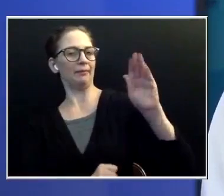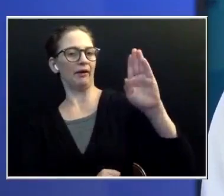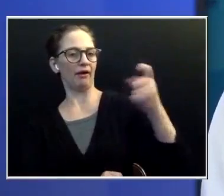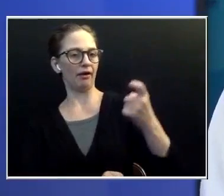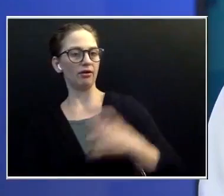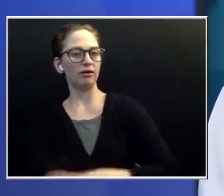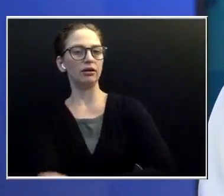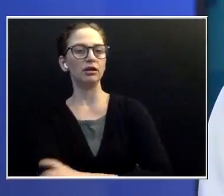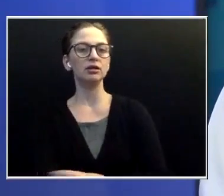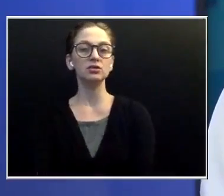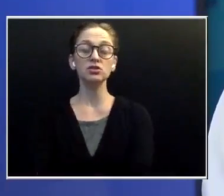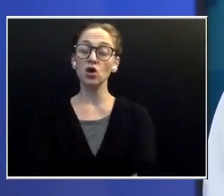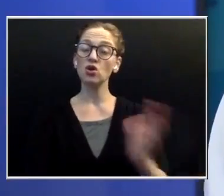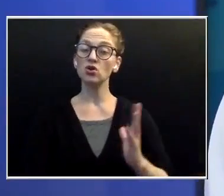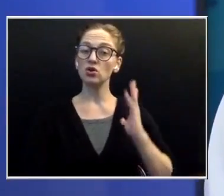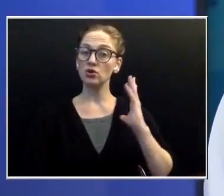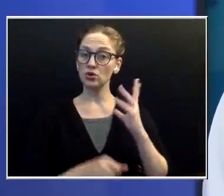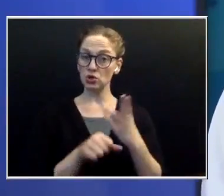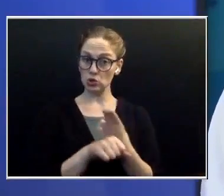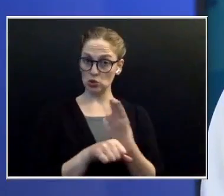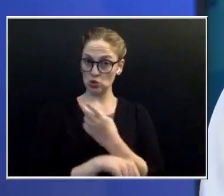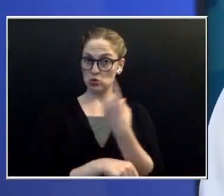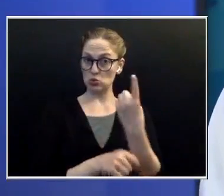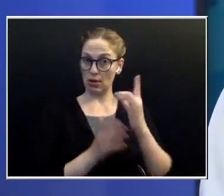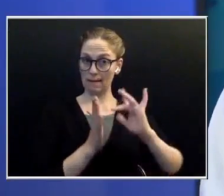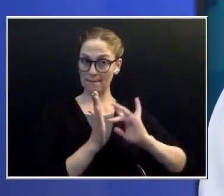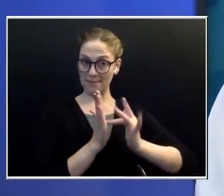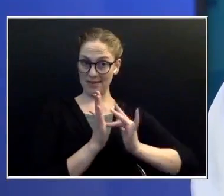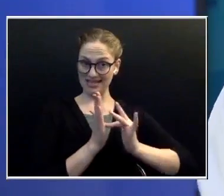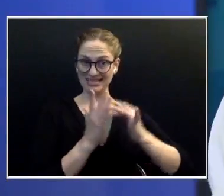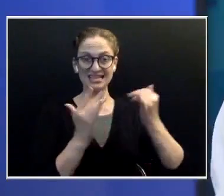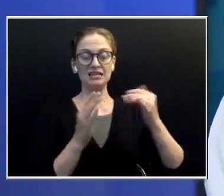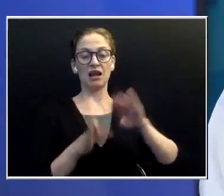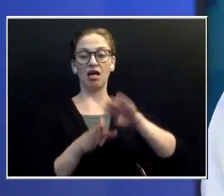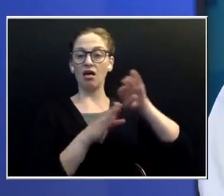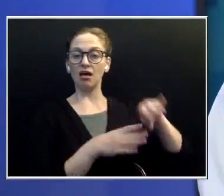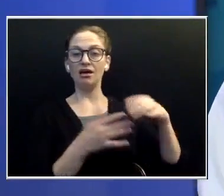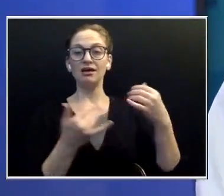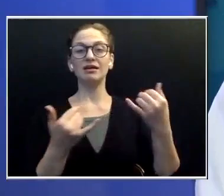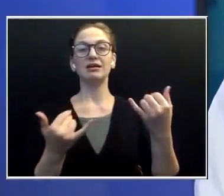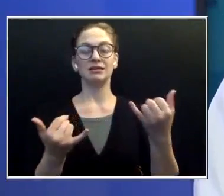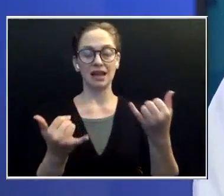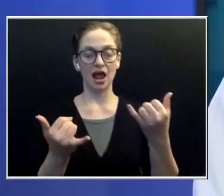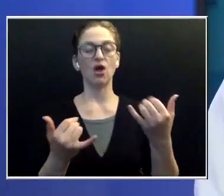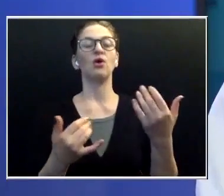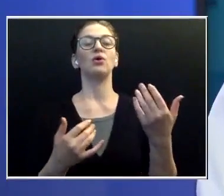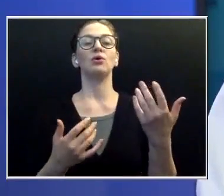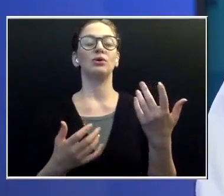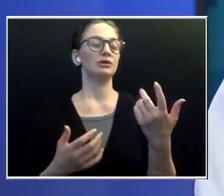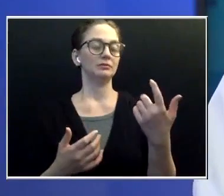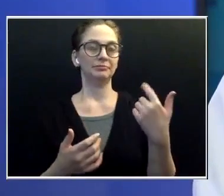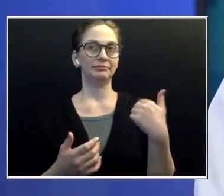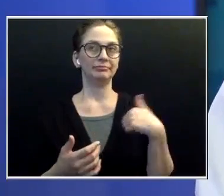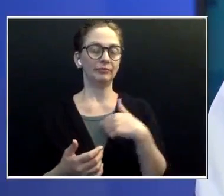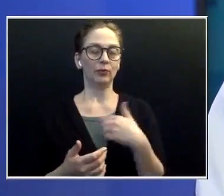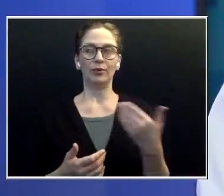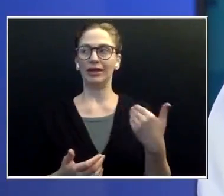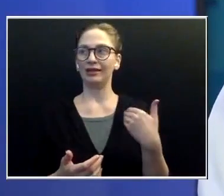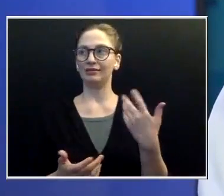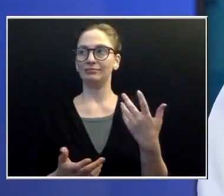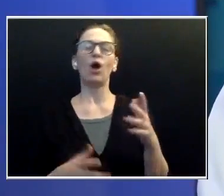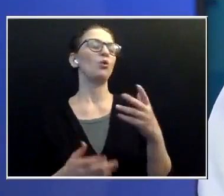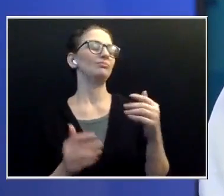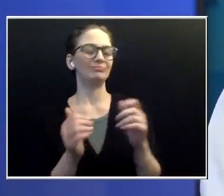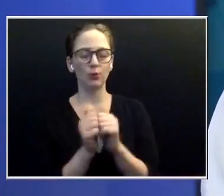called metronidazole. The updated guidelines now we have vancomycin, fidaxomicin, and now we're talking about C. diff. So again, post 2000 actually